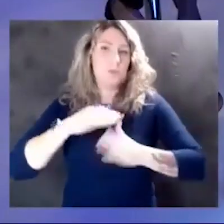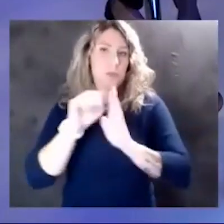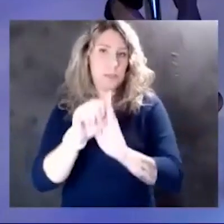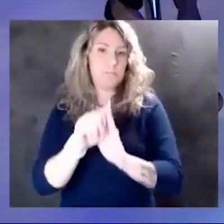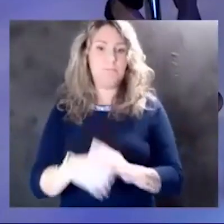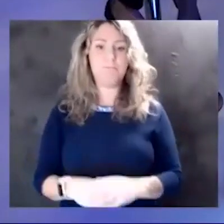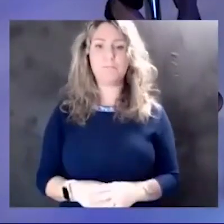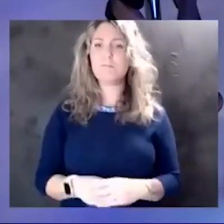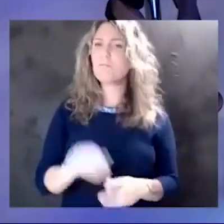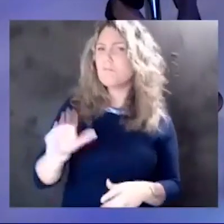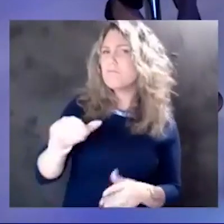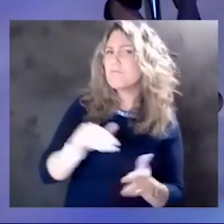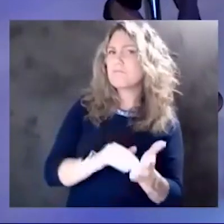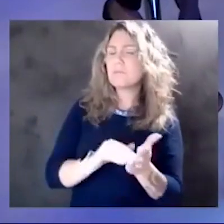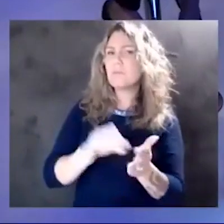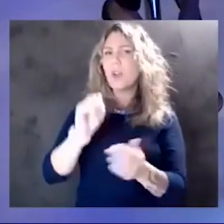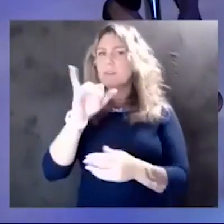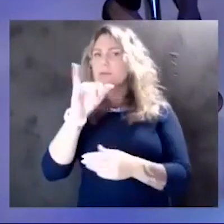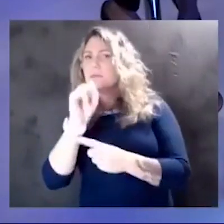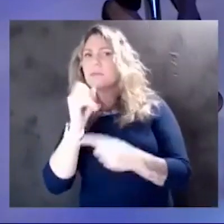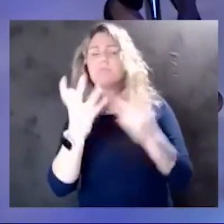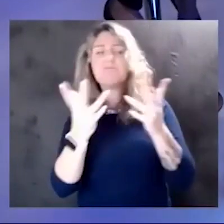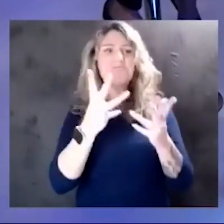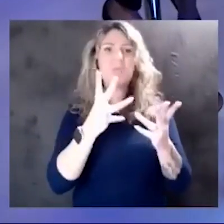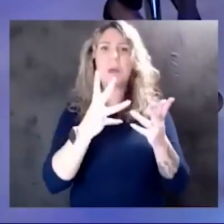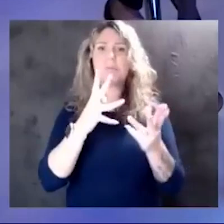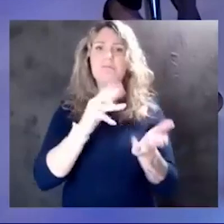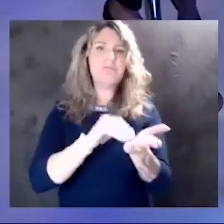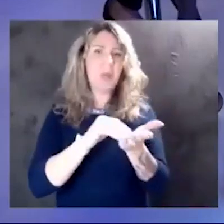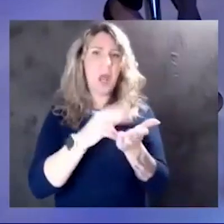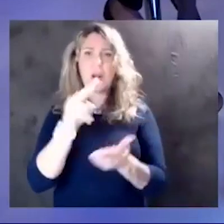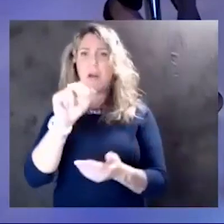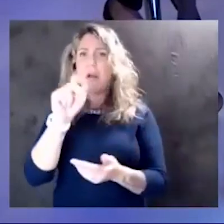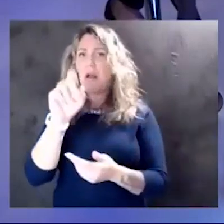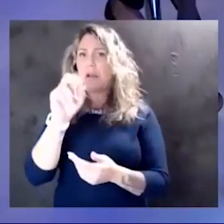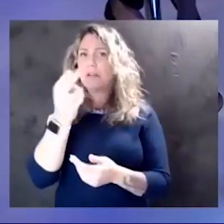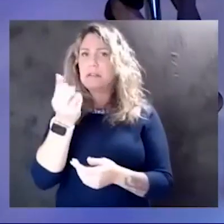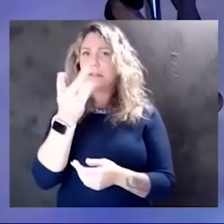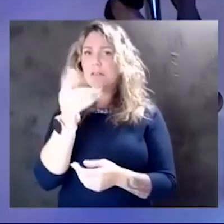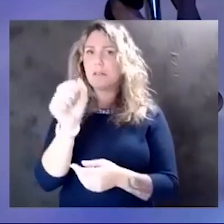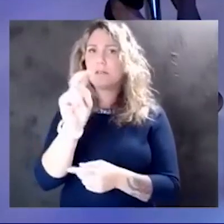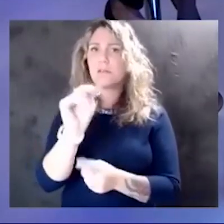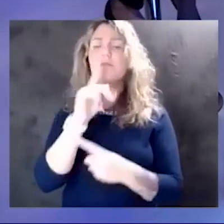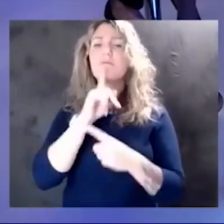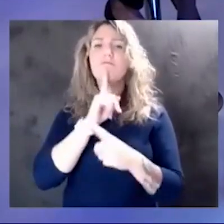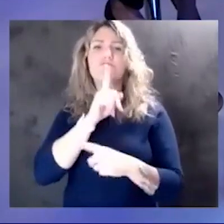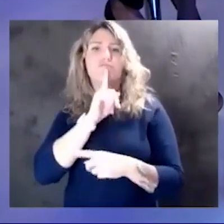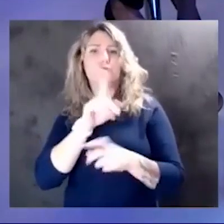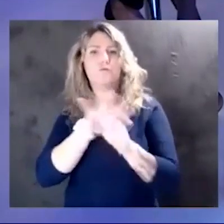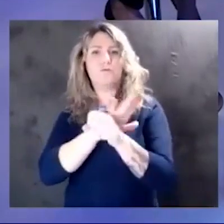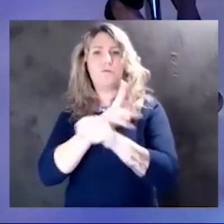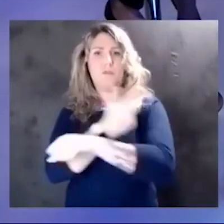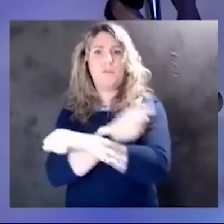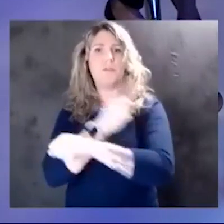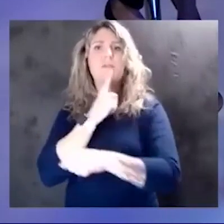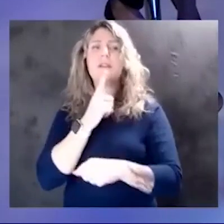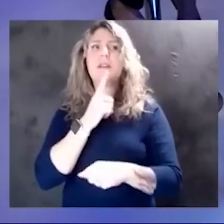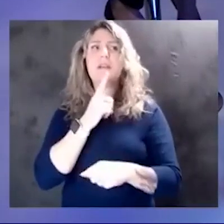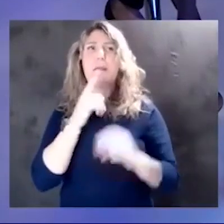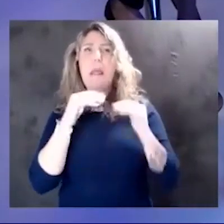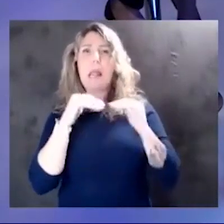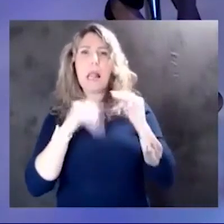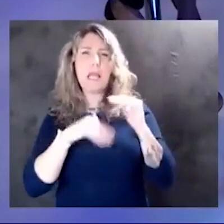about something, and maybe Dr. Hawkinson can add in too, but we get this a lot. Is it true that fully vaccinated people with COVID might be less likely to